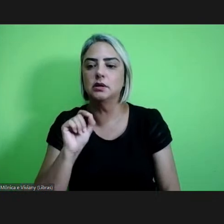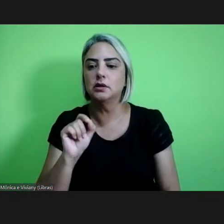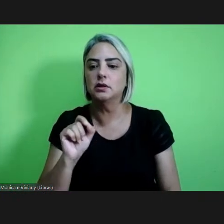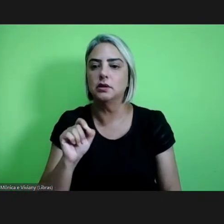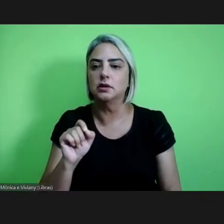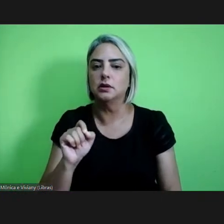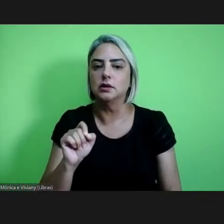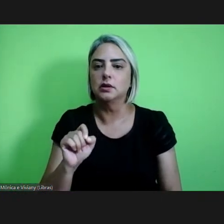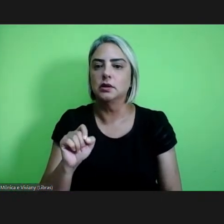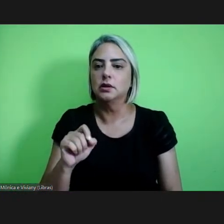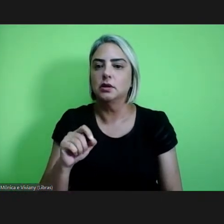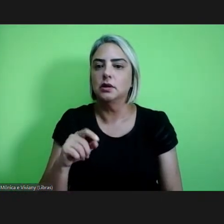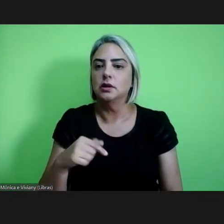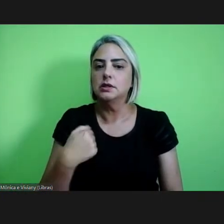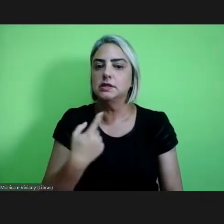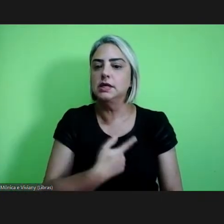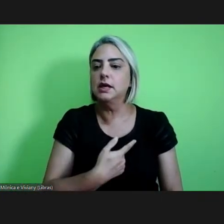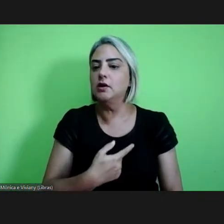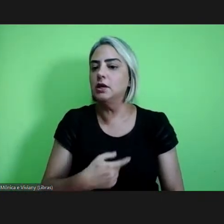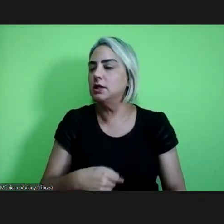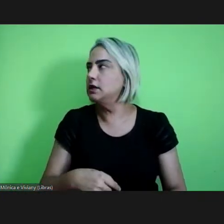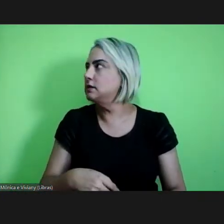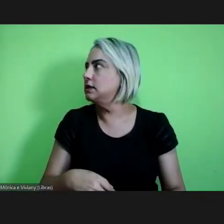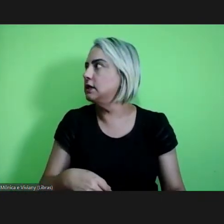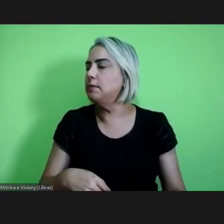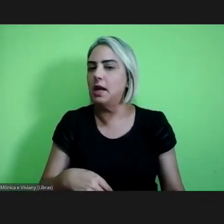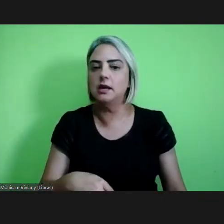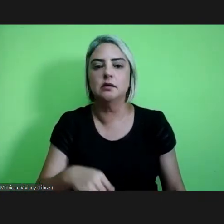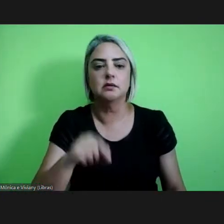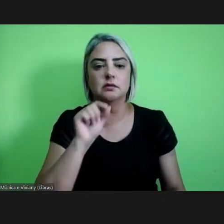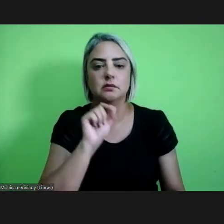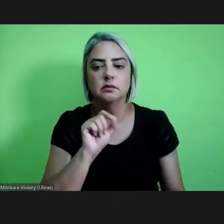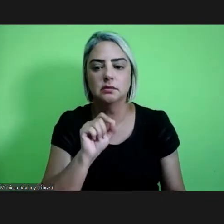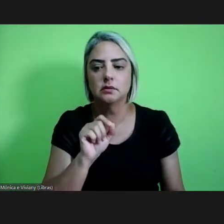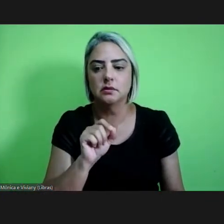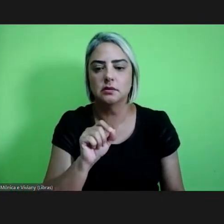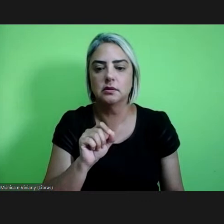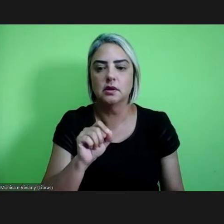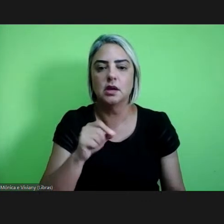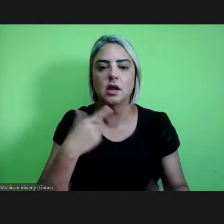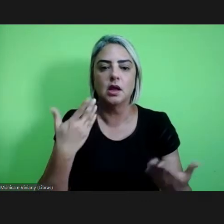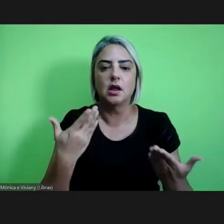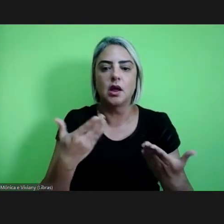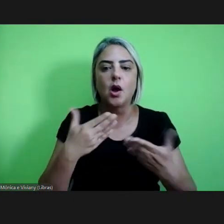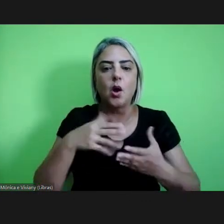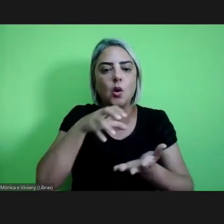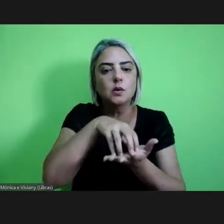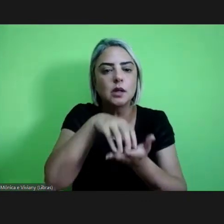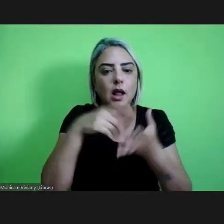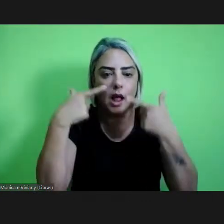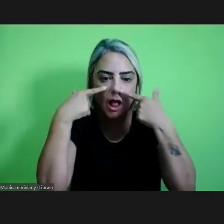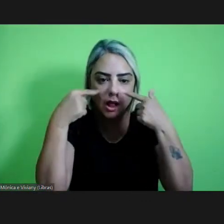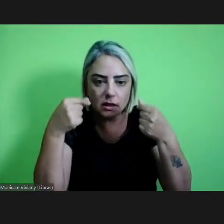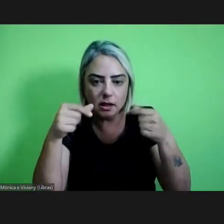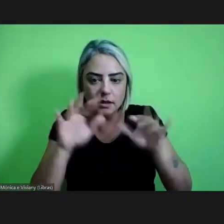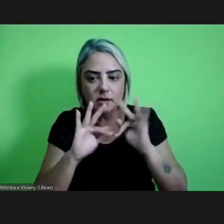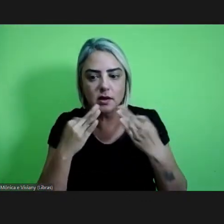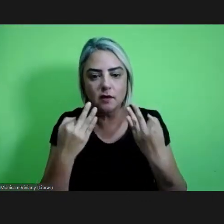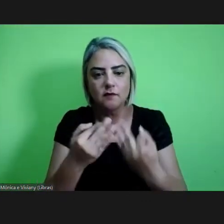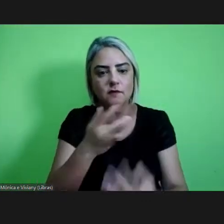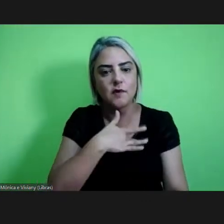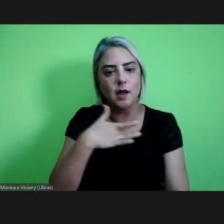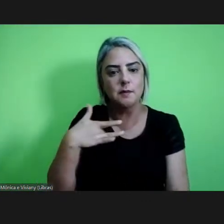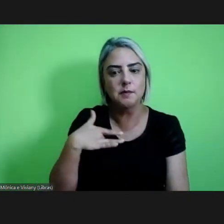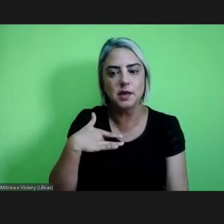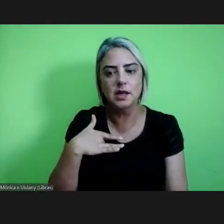servant. I've been working with, for the past few years, with policies of nutrition, public policies of nutrition, and I'm